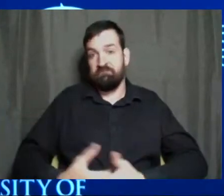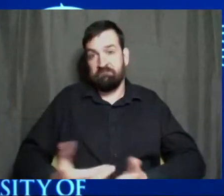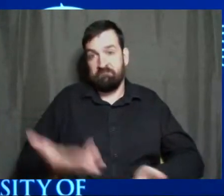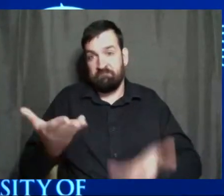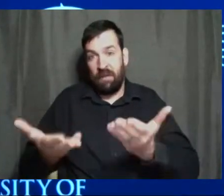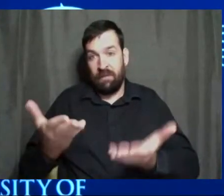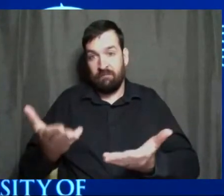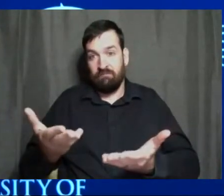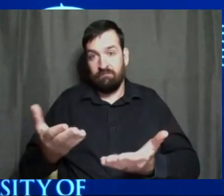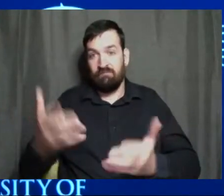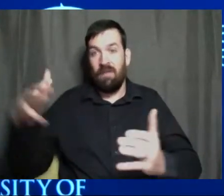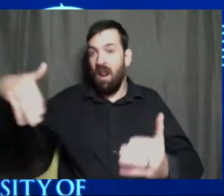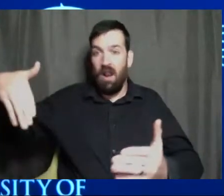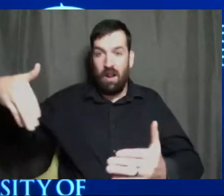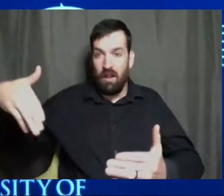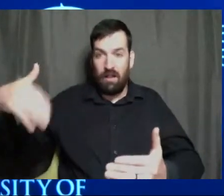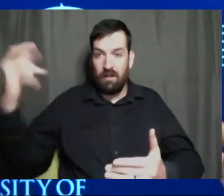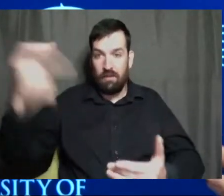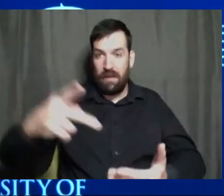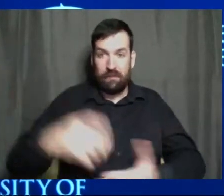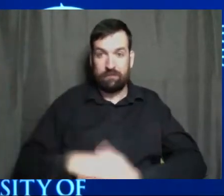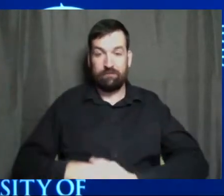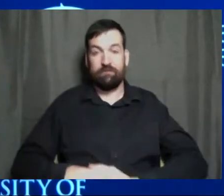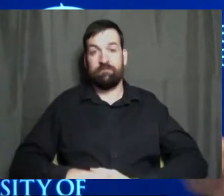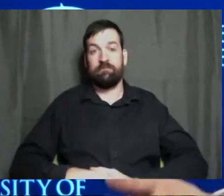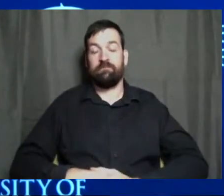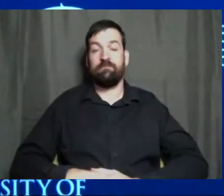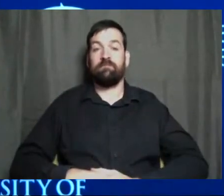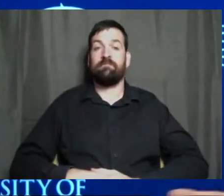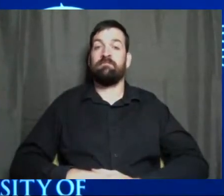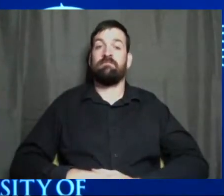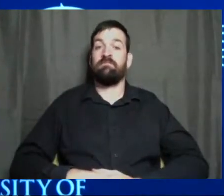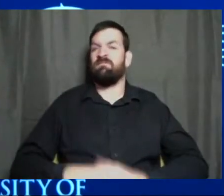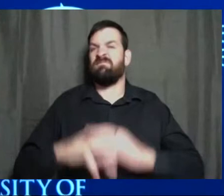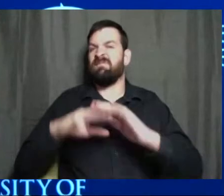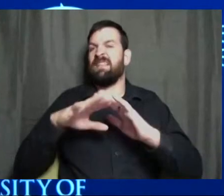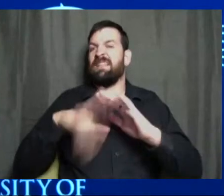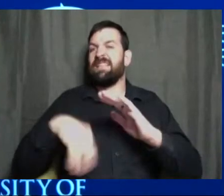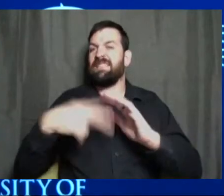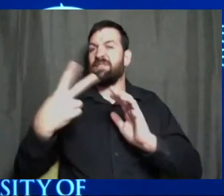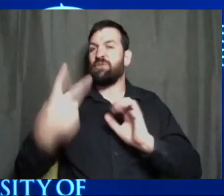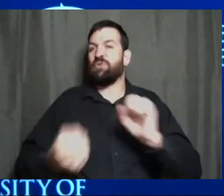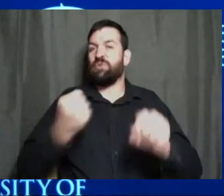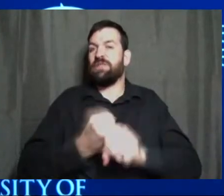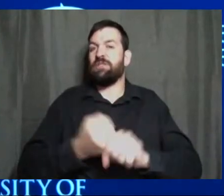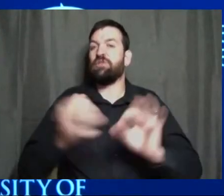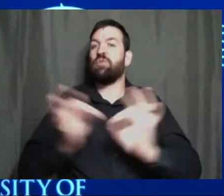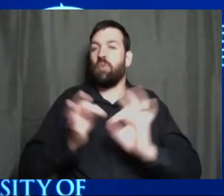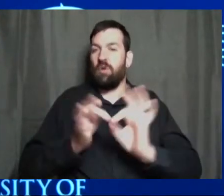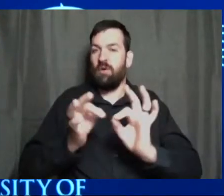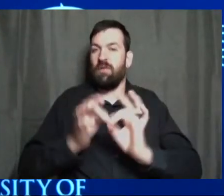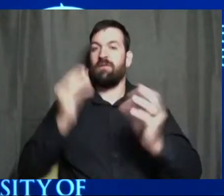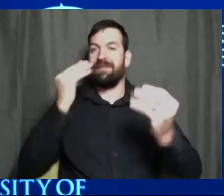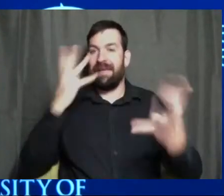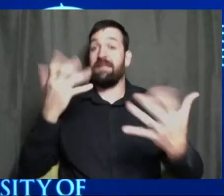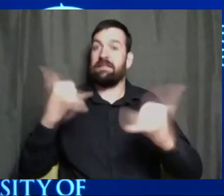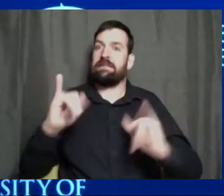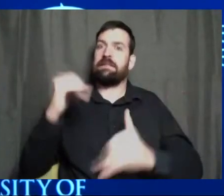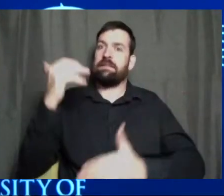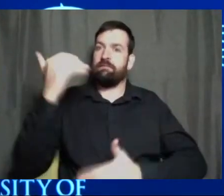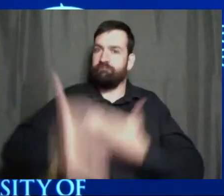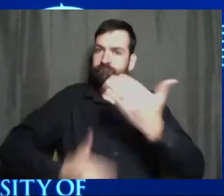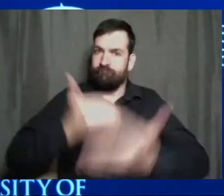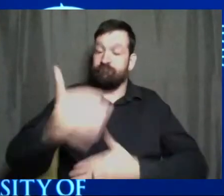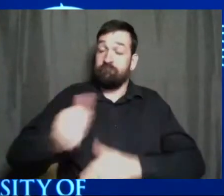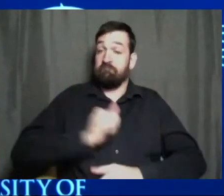hasn't come back yet. We only have less than 2 years worth of data, so we're still working through that. My personal